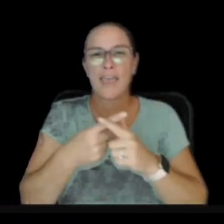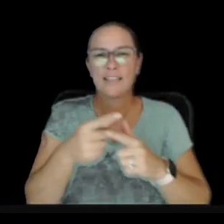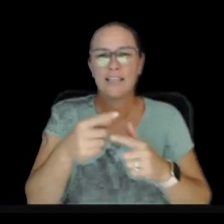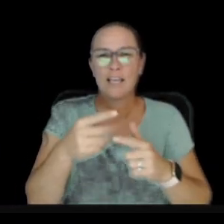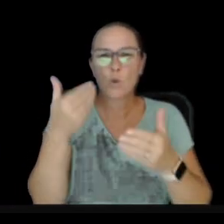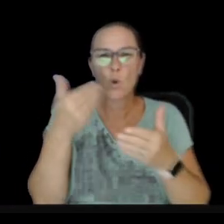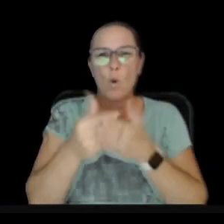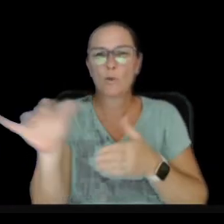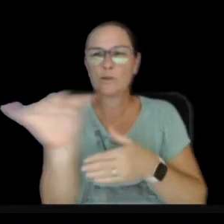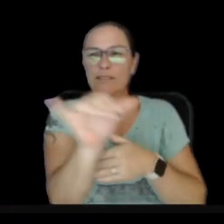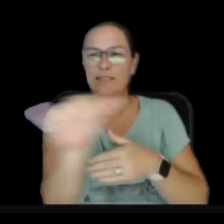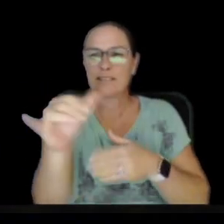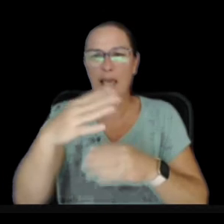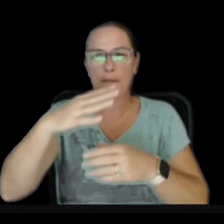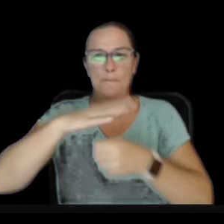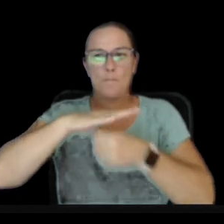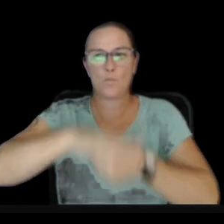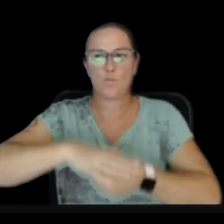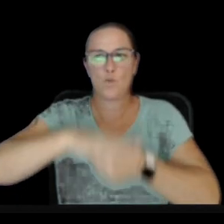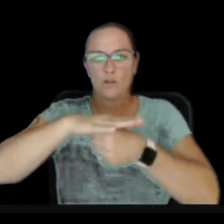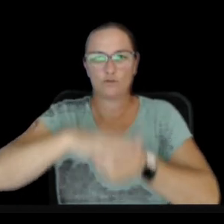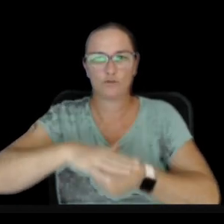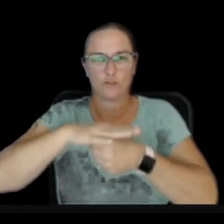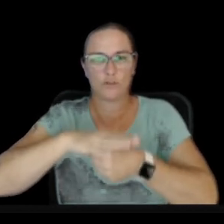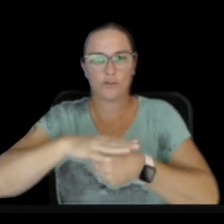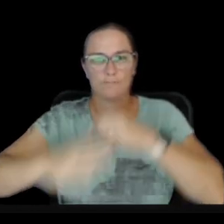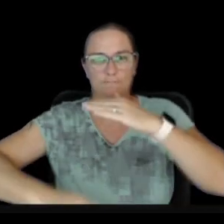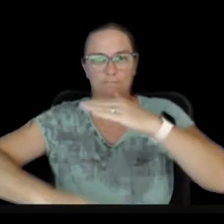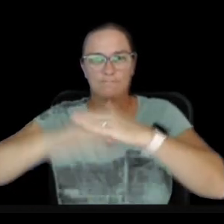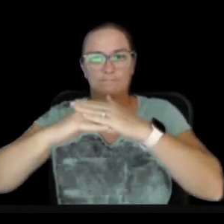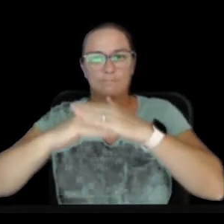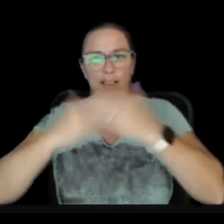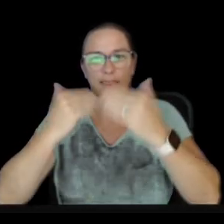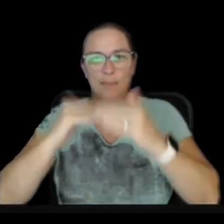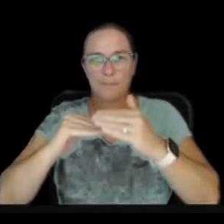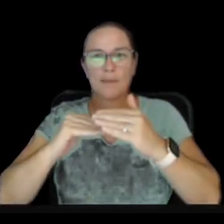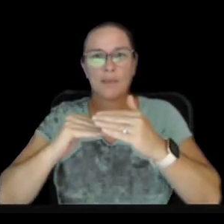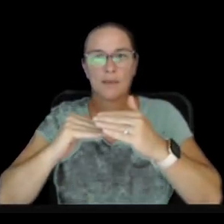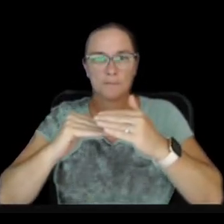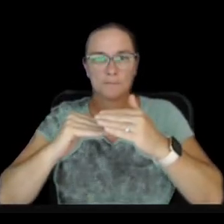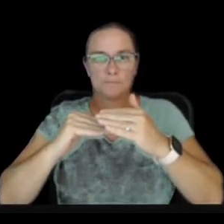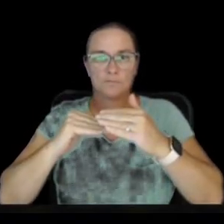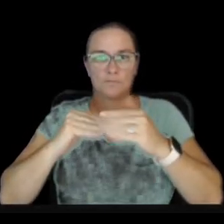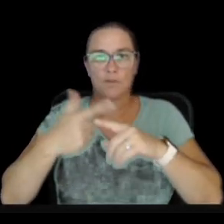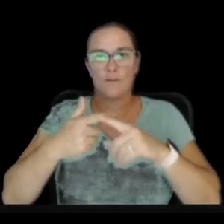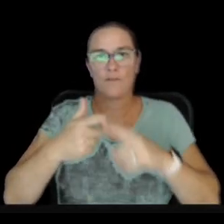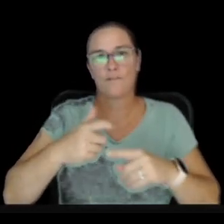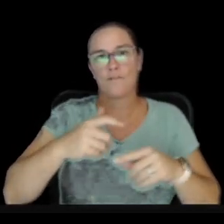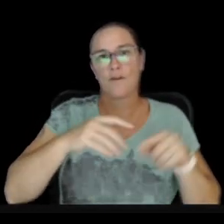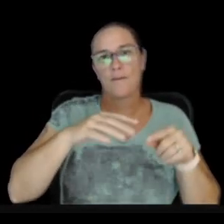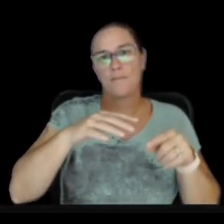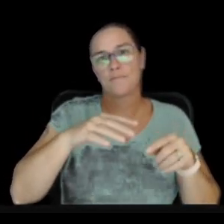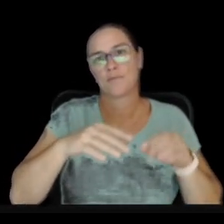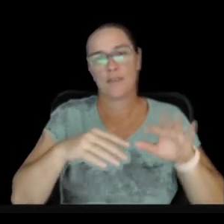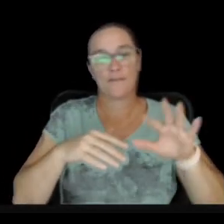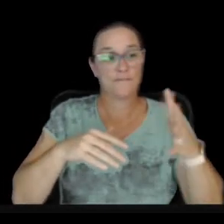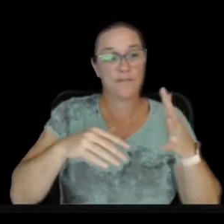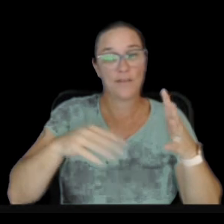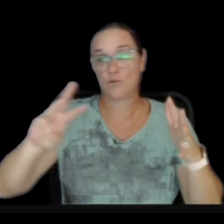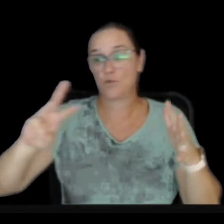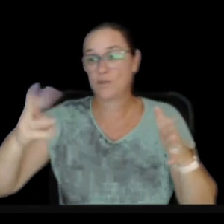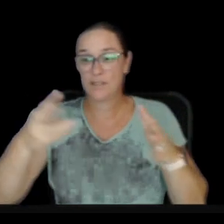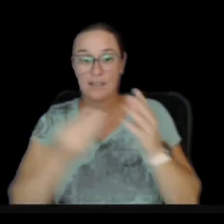pressure threshold as episode 5 here, from 5 to 6, we see episode 7 begin. But